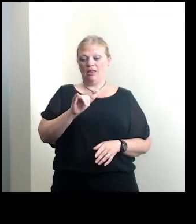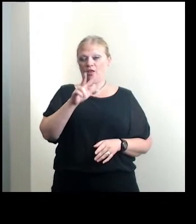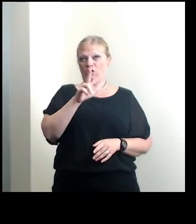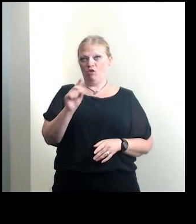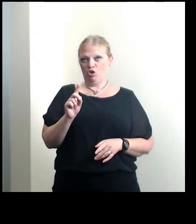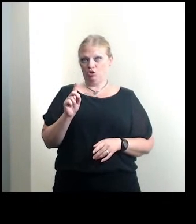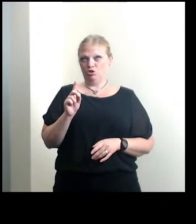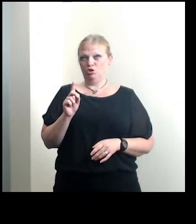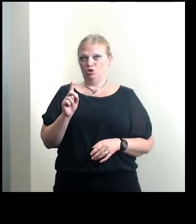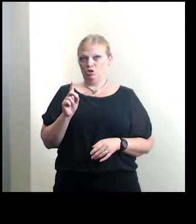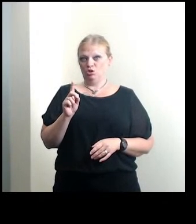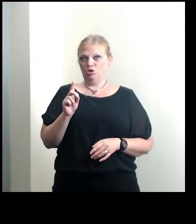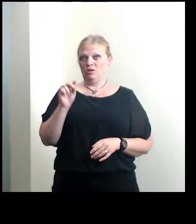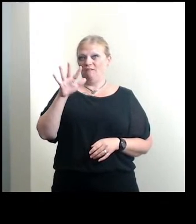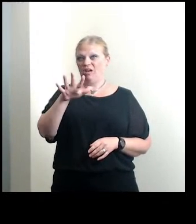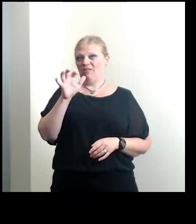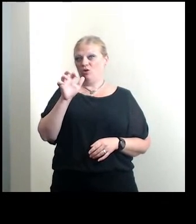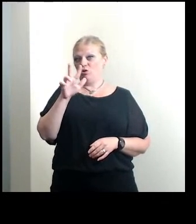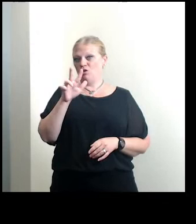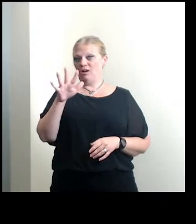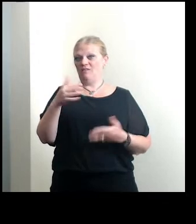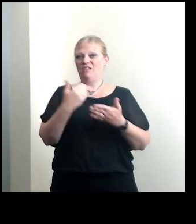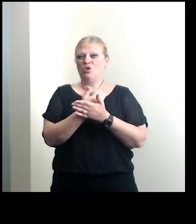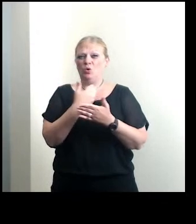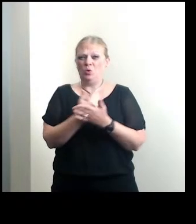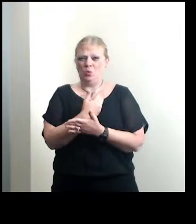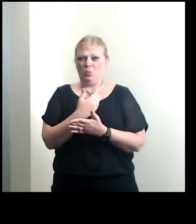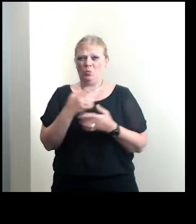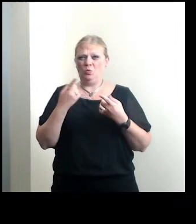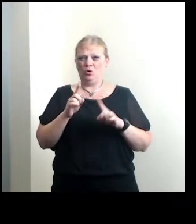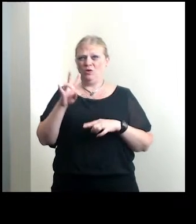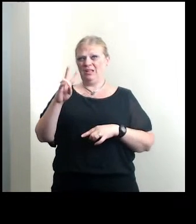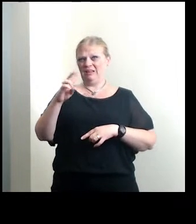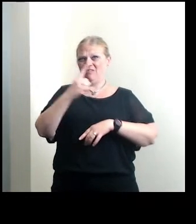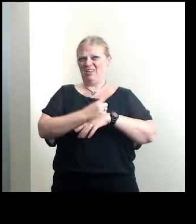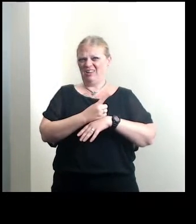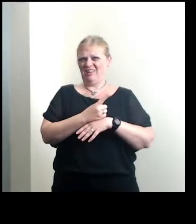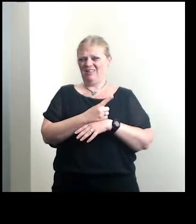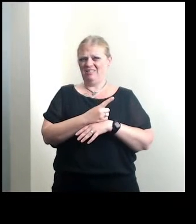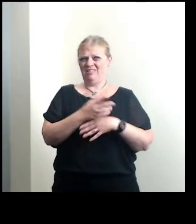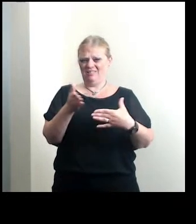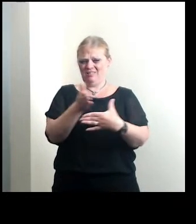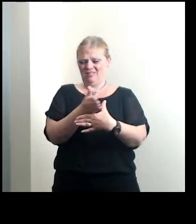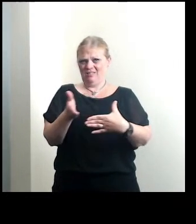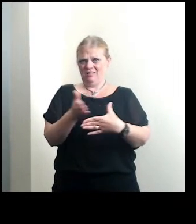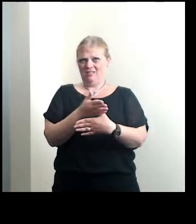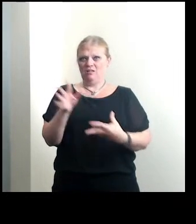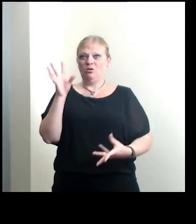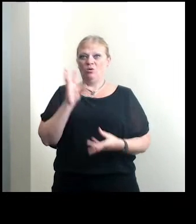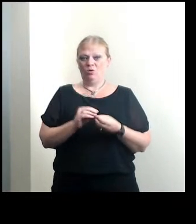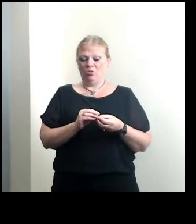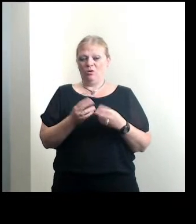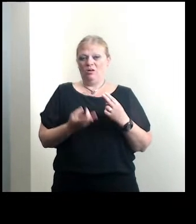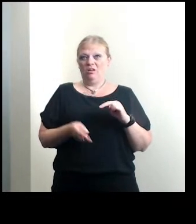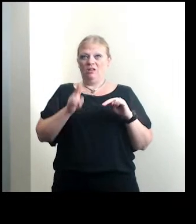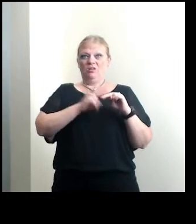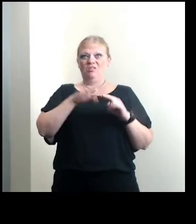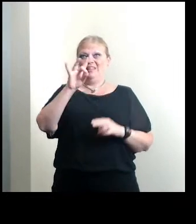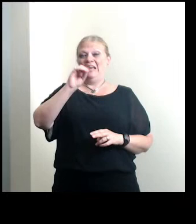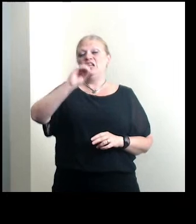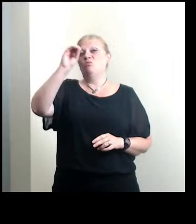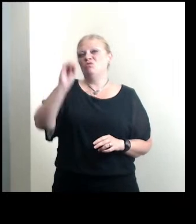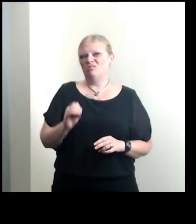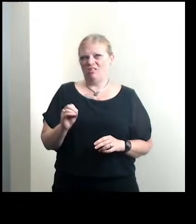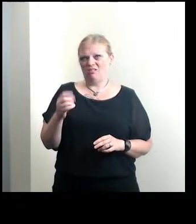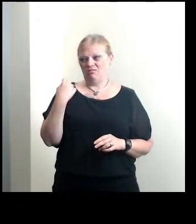31st, there were 535 new cases during that 7-day period. Total new cases have increased by 80% in the